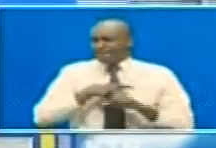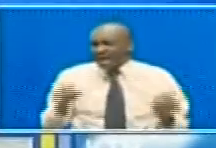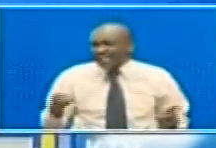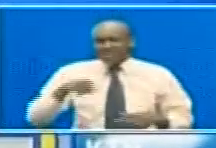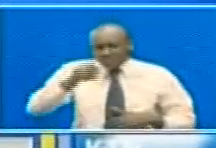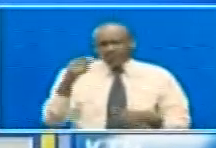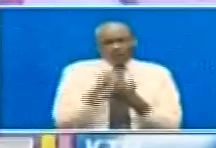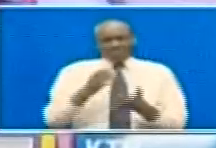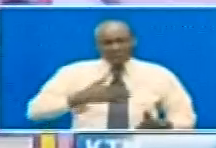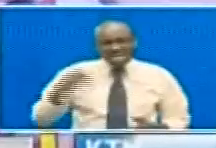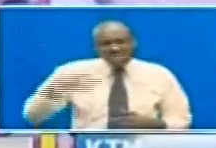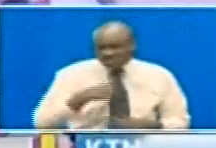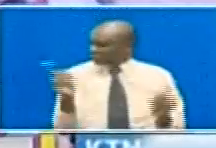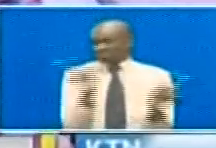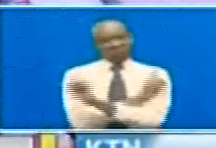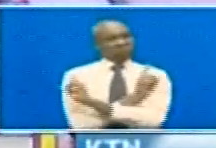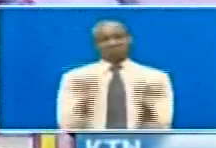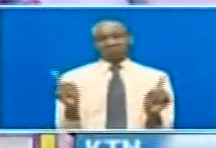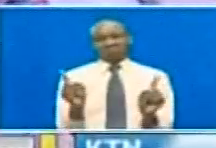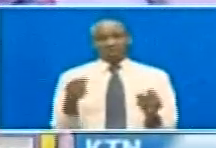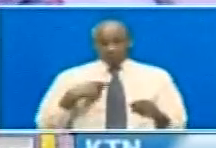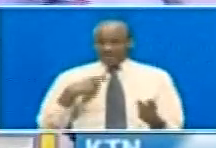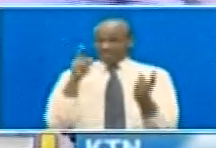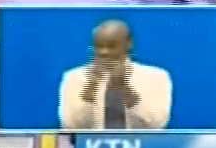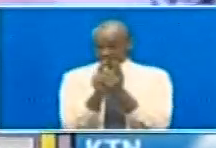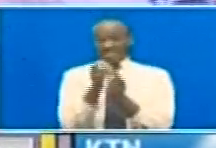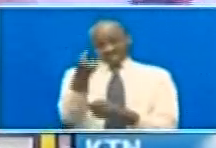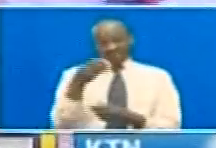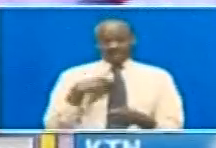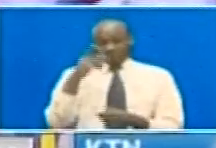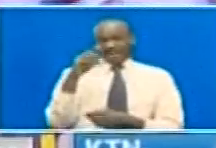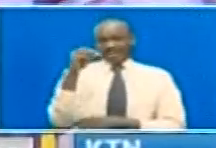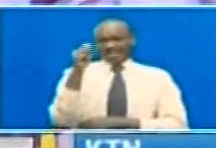they go to his office. We met at Peace and Garden.